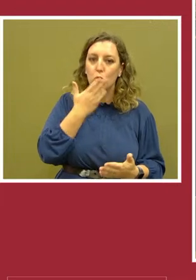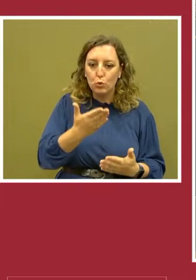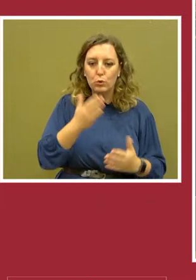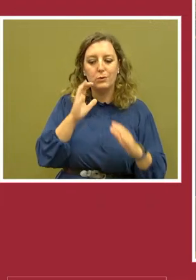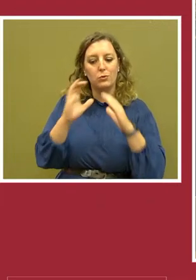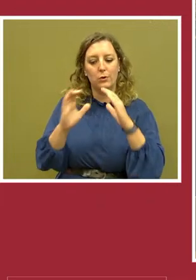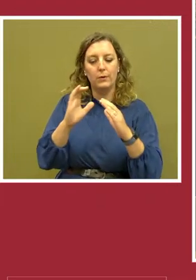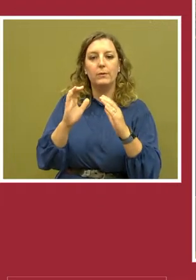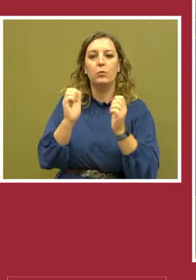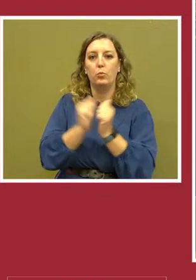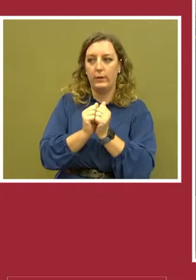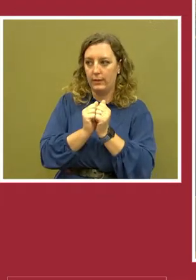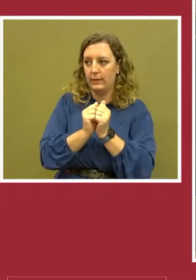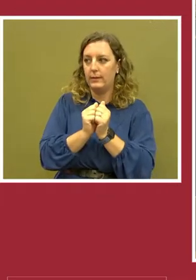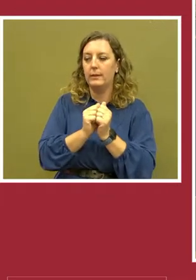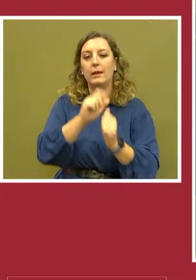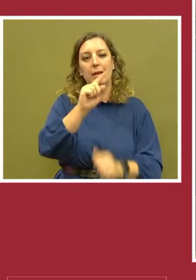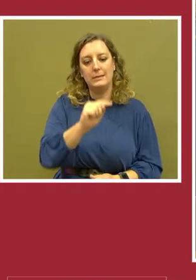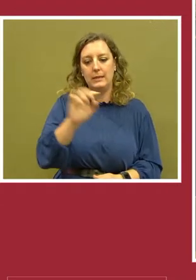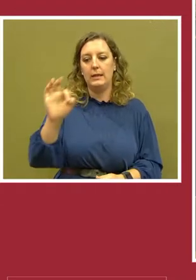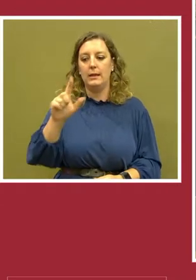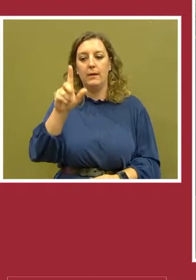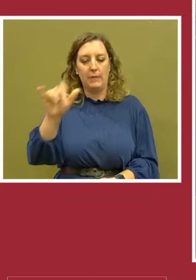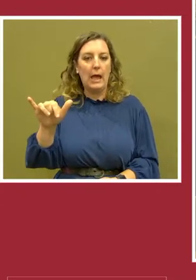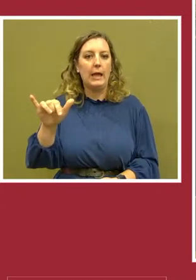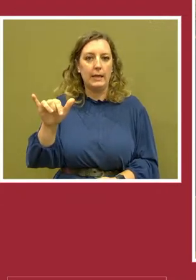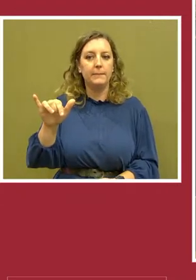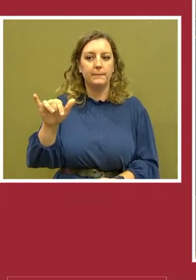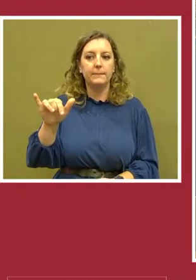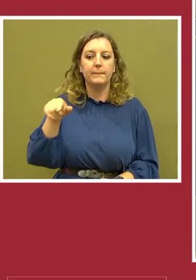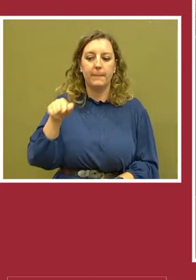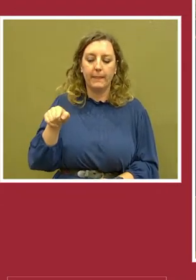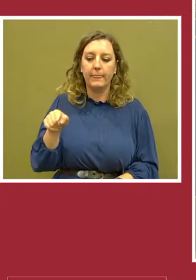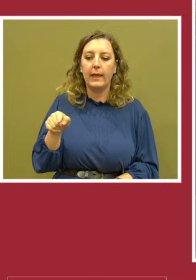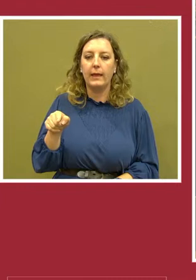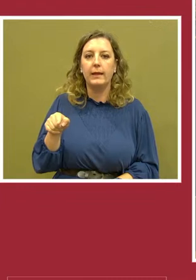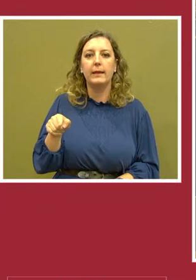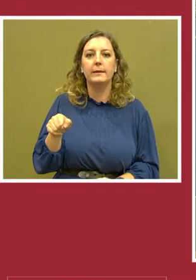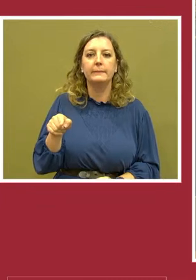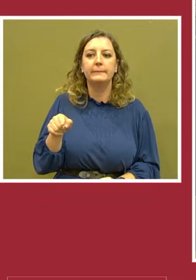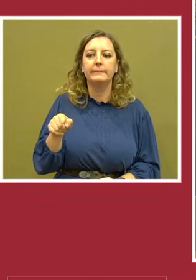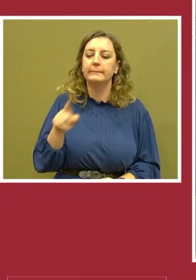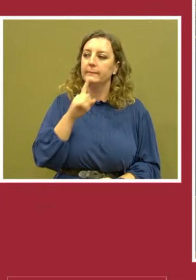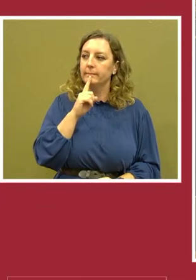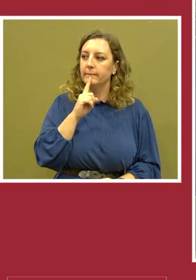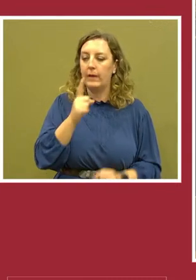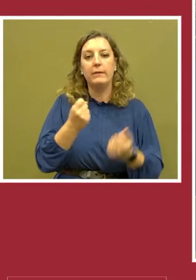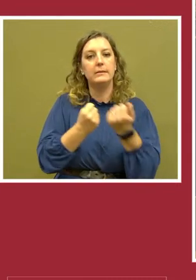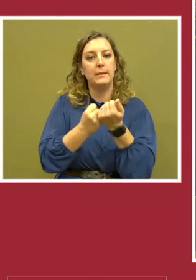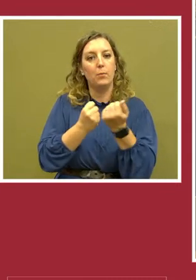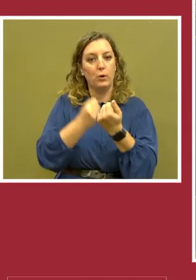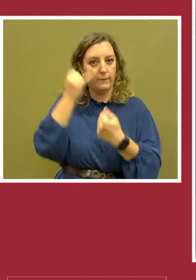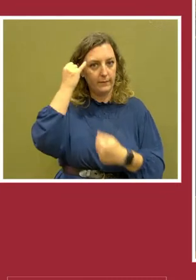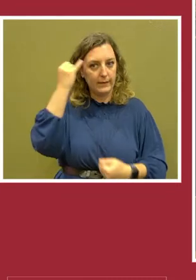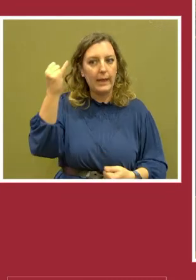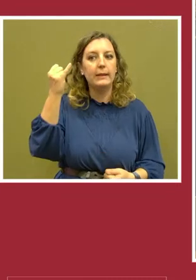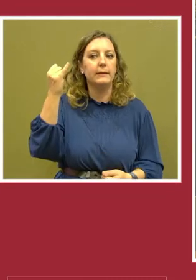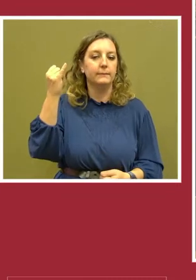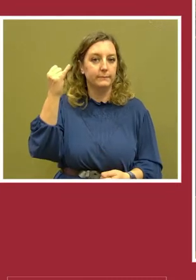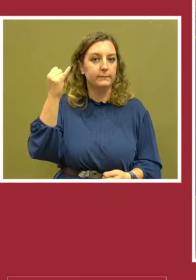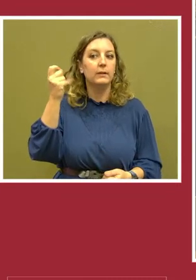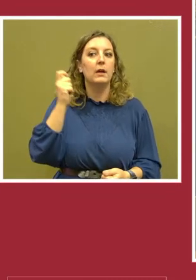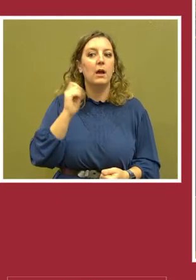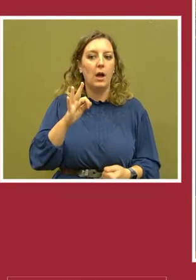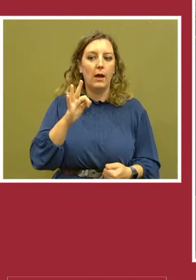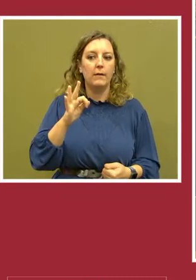constructive conversation with T-Fleisch. They were very supportive of the idea